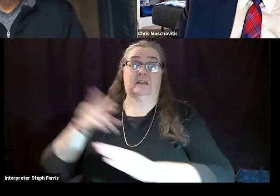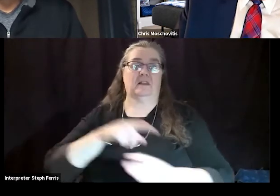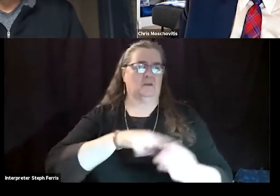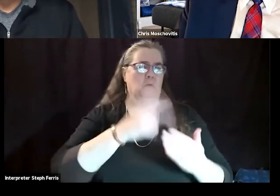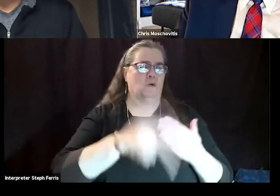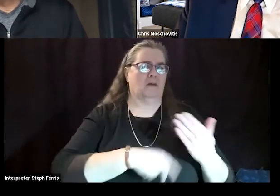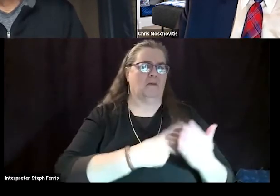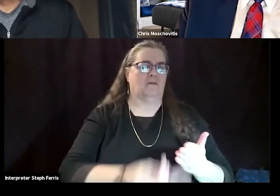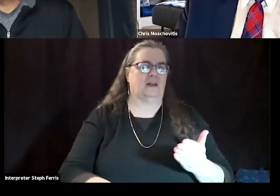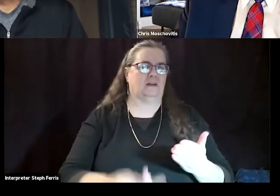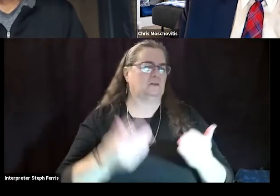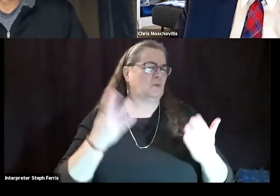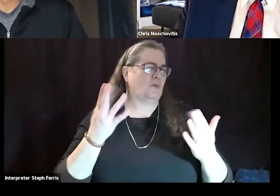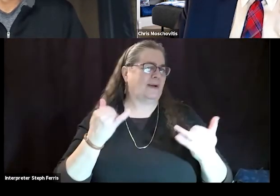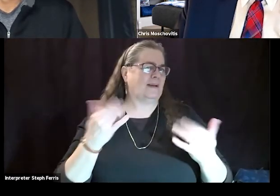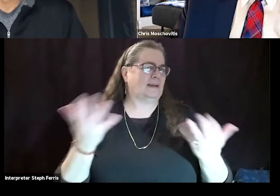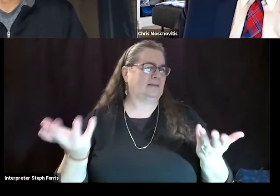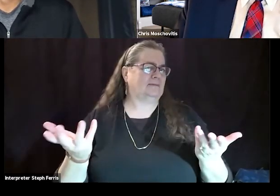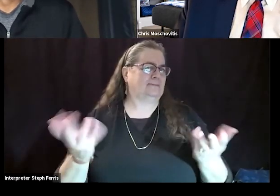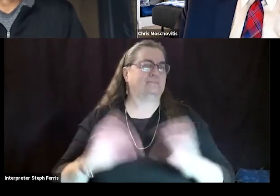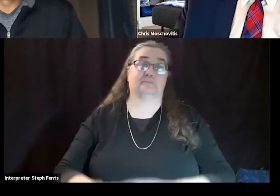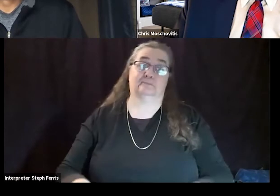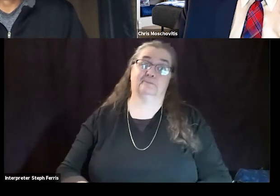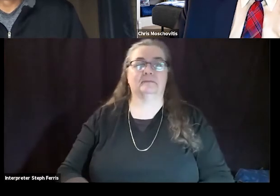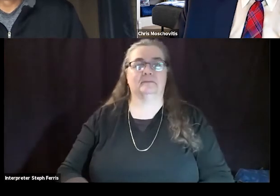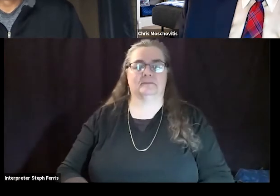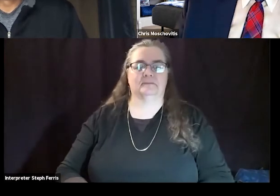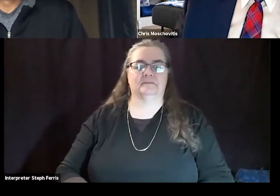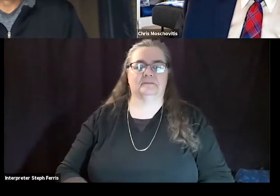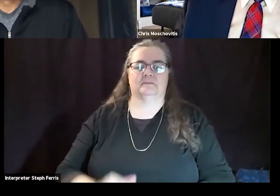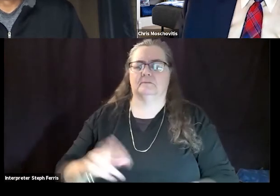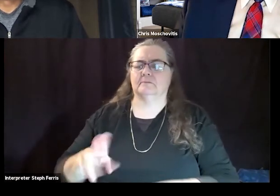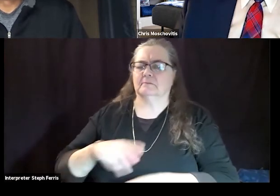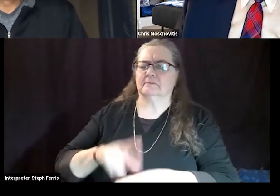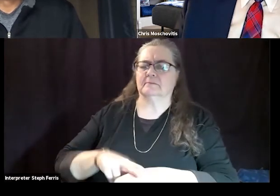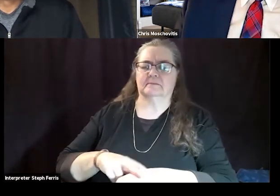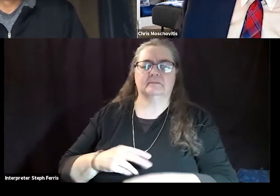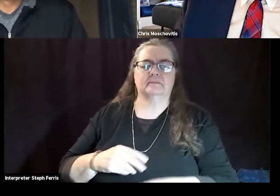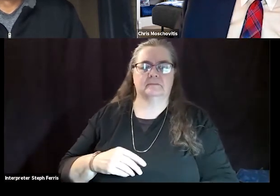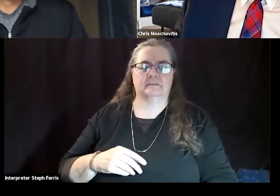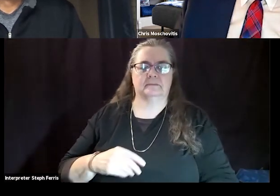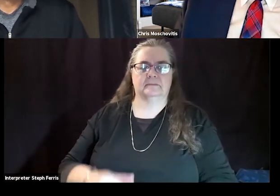Right. No. Of course, I agree. ISACA, here we are.